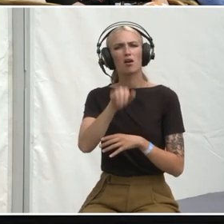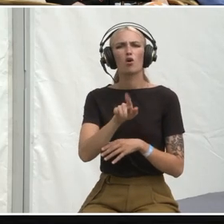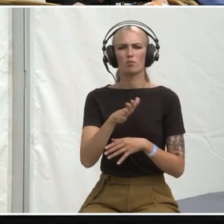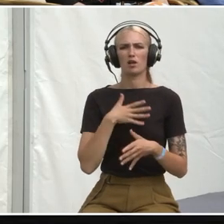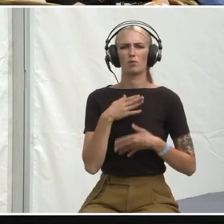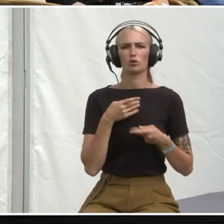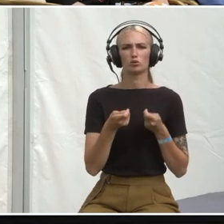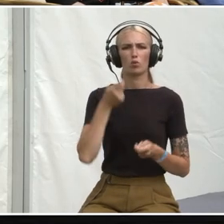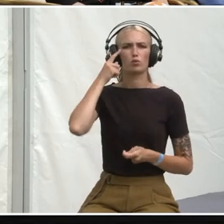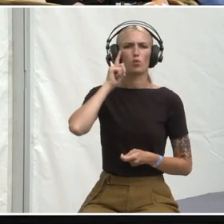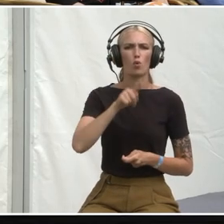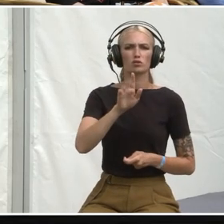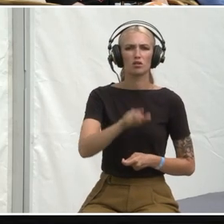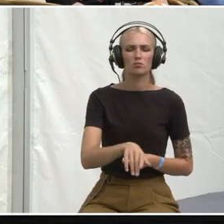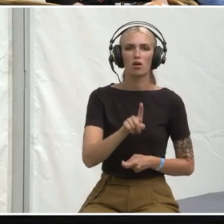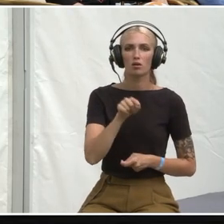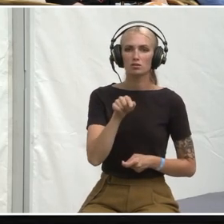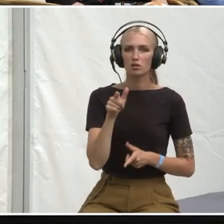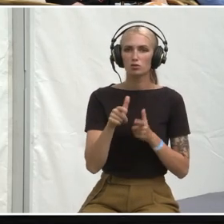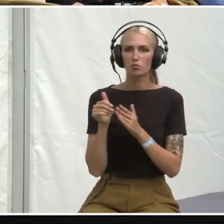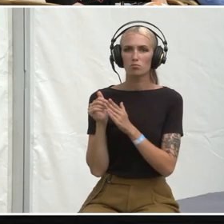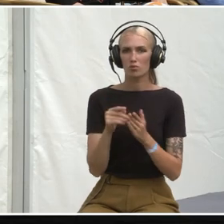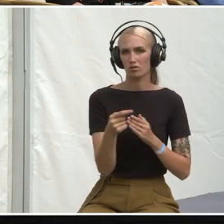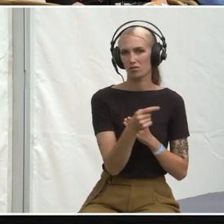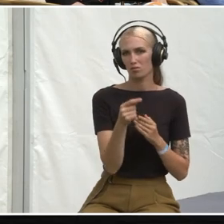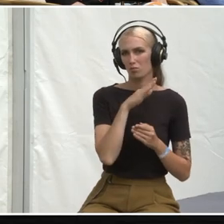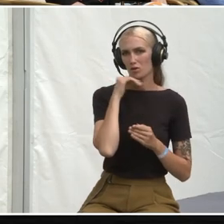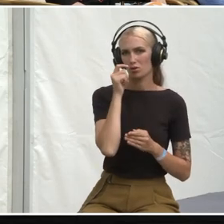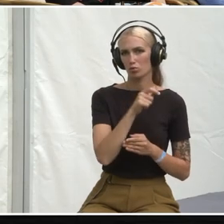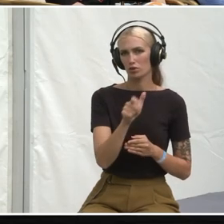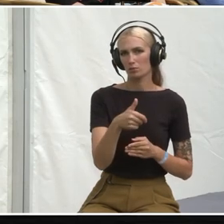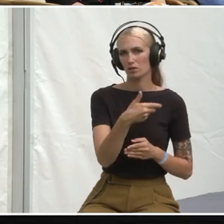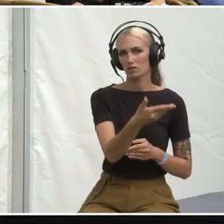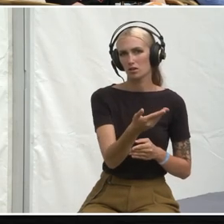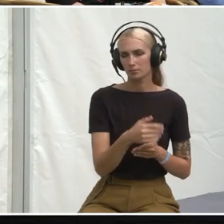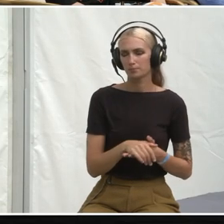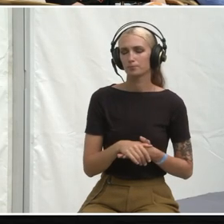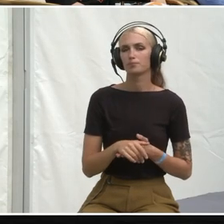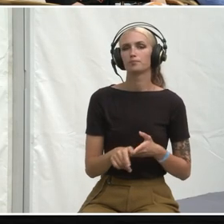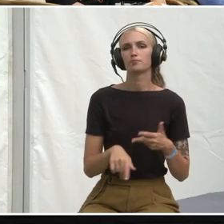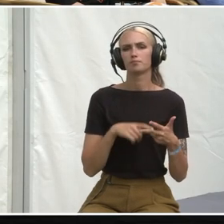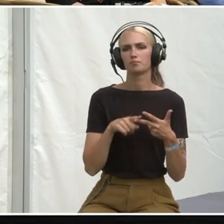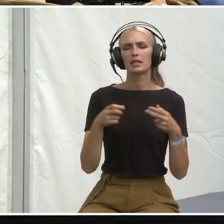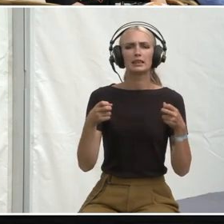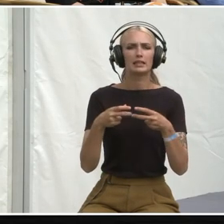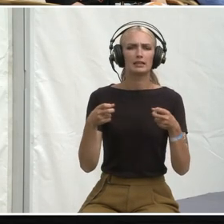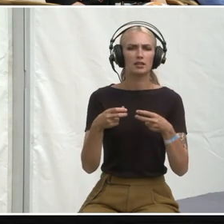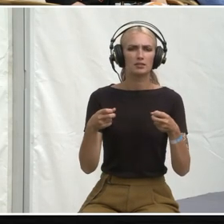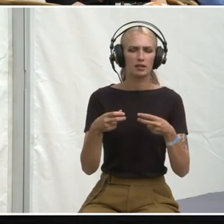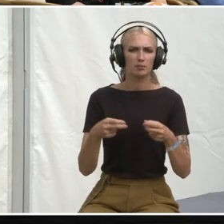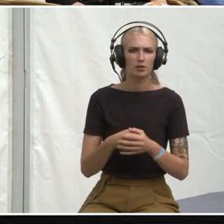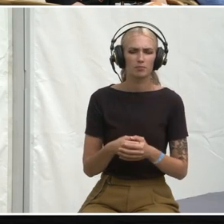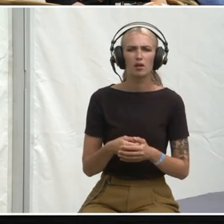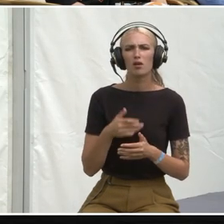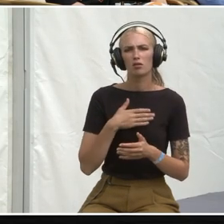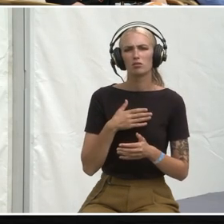actually has a really negative side for lots of people. And then the last thing is around the digitalization. I'd like to dwell on that and expand